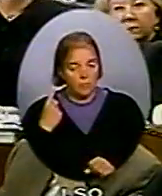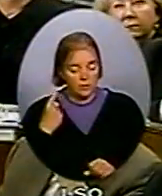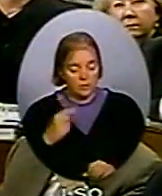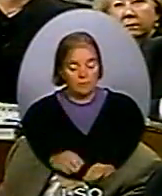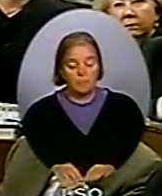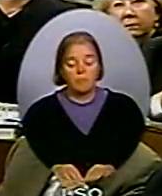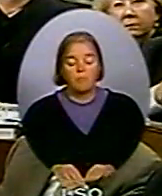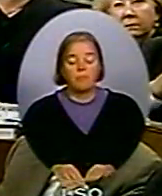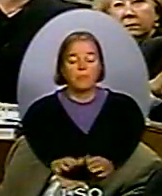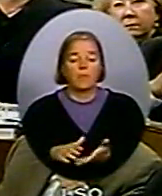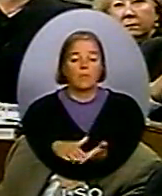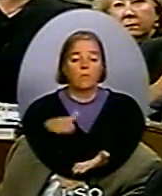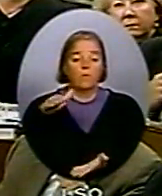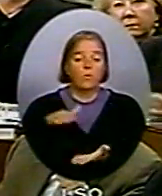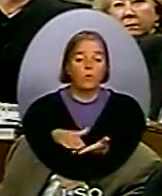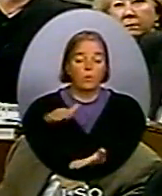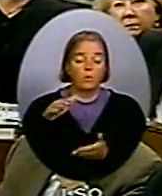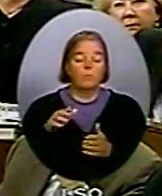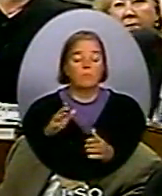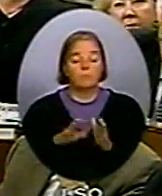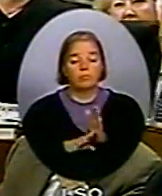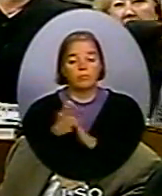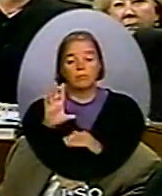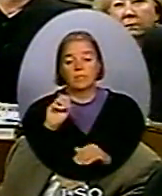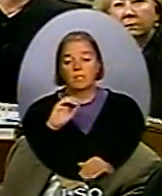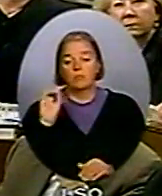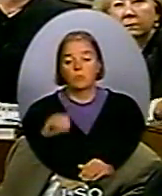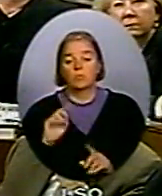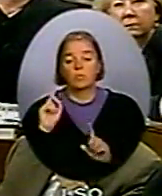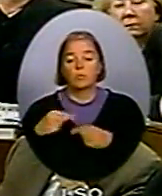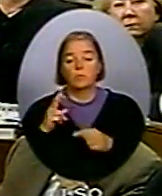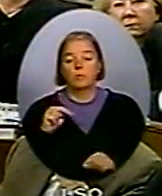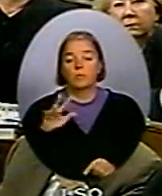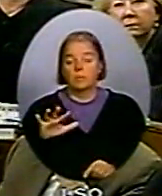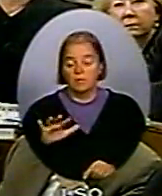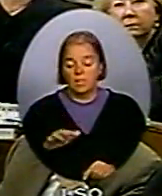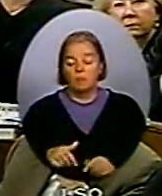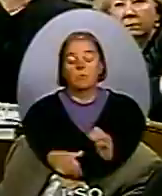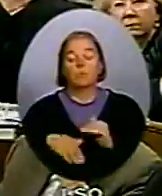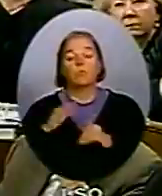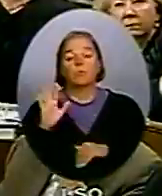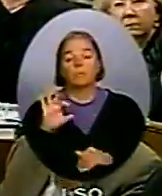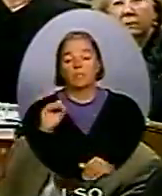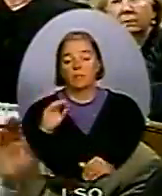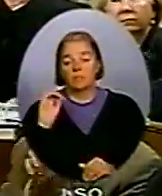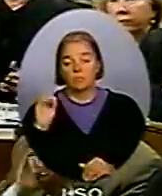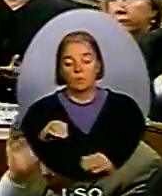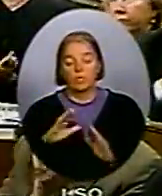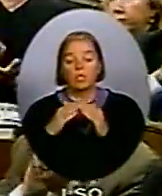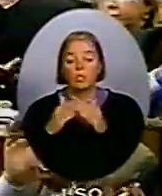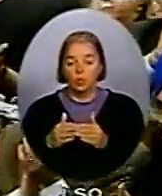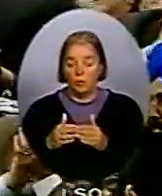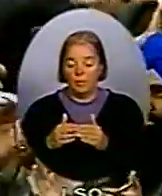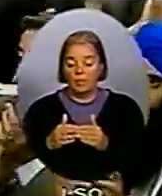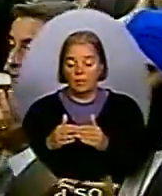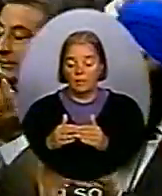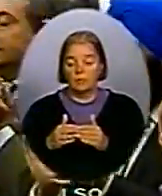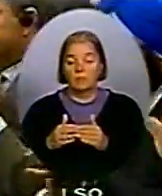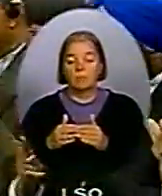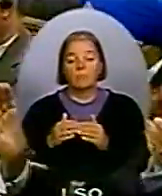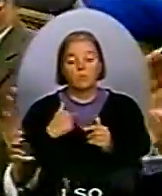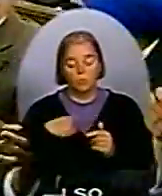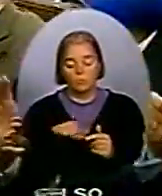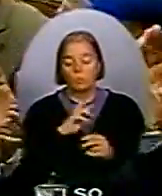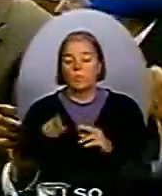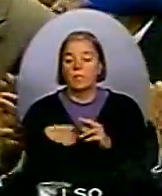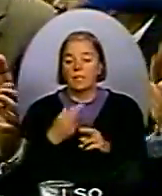since 2005, and more than 90% of the requests are processed within the government's 120-day standard. The Honourable Member for